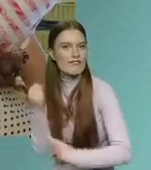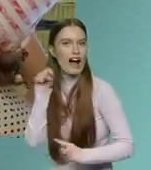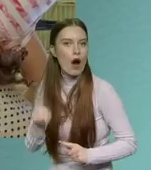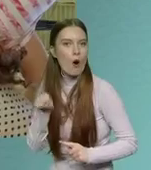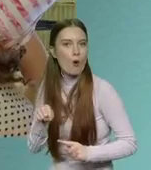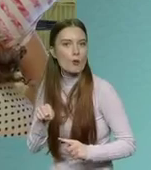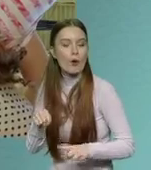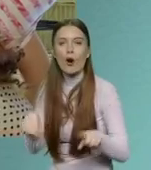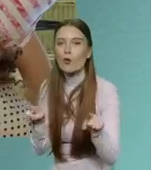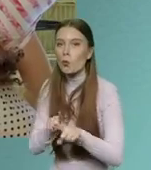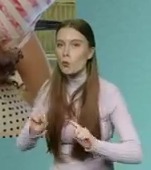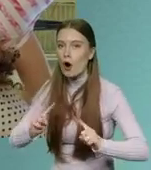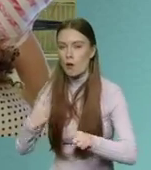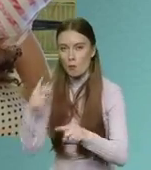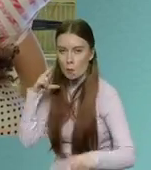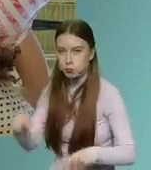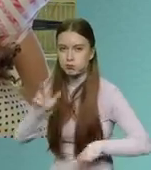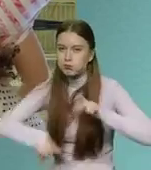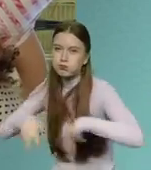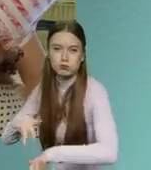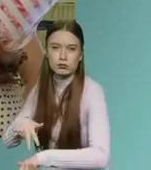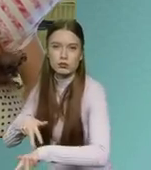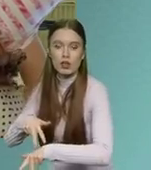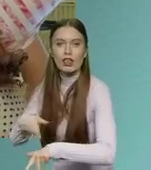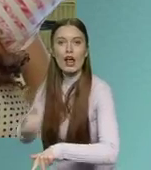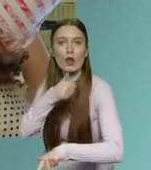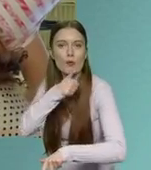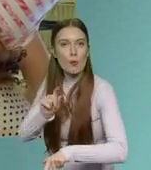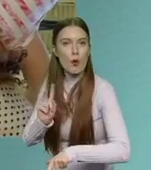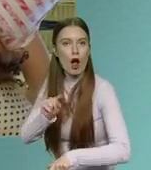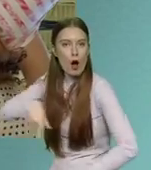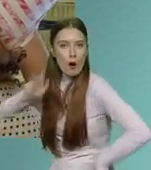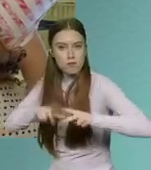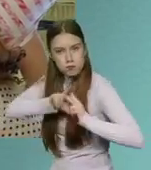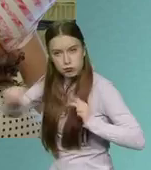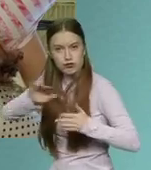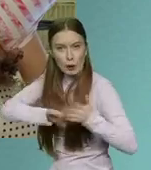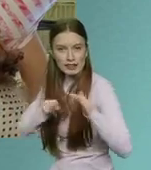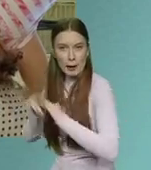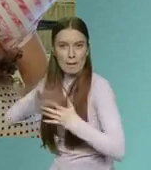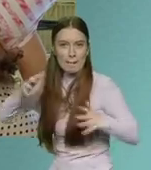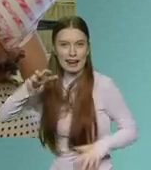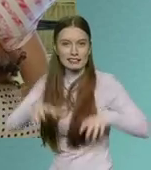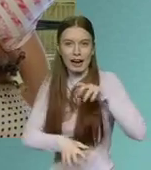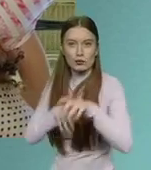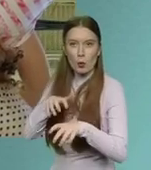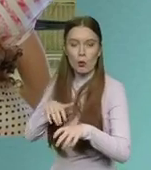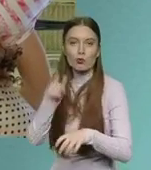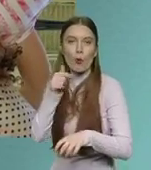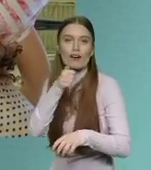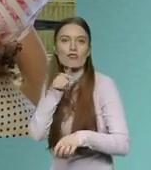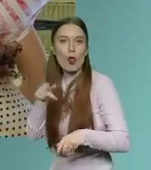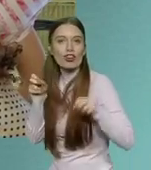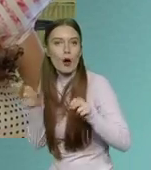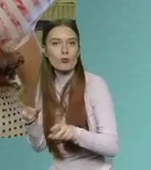discovered. They're also one of the fastest. They use their fast speed to escape from predators. That means we can use our fast speed to get